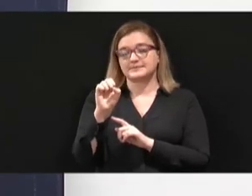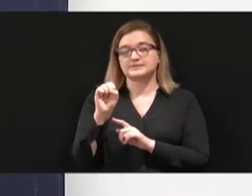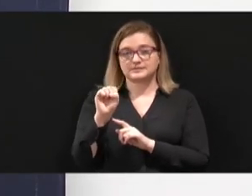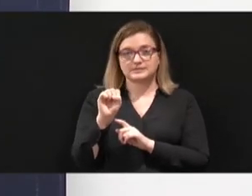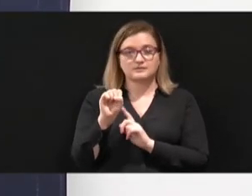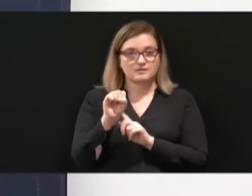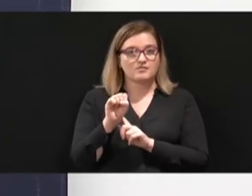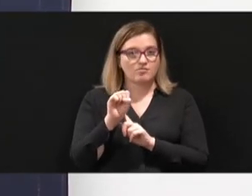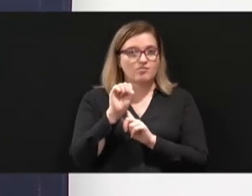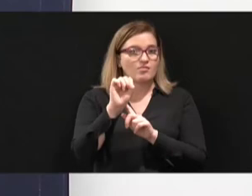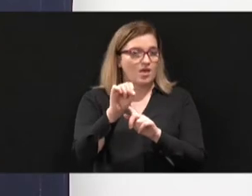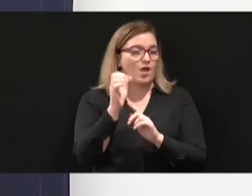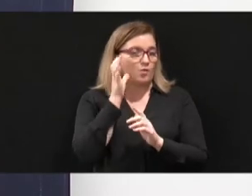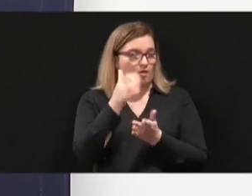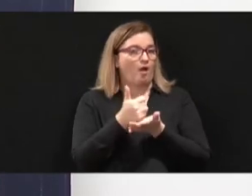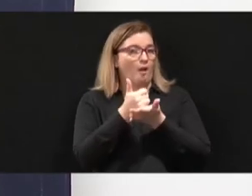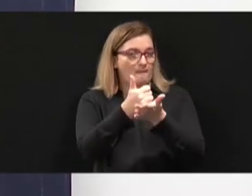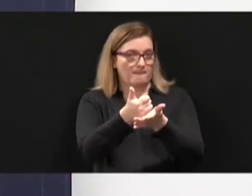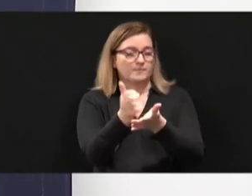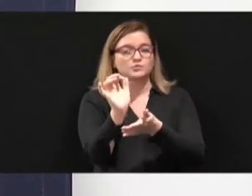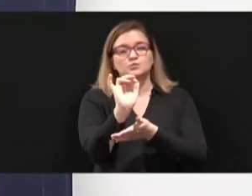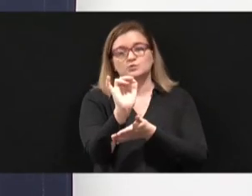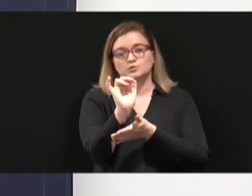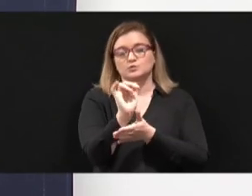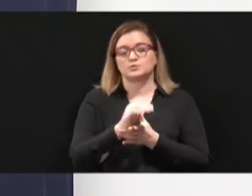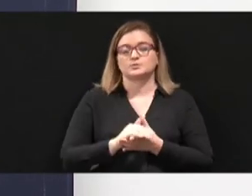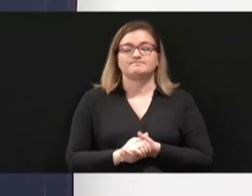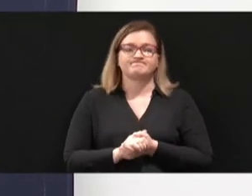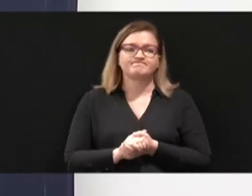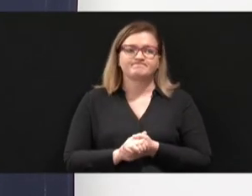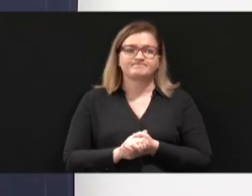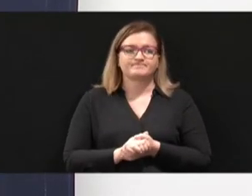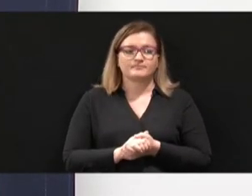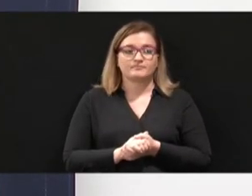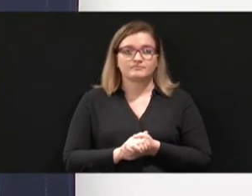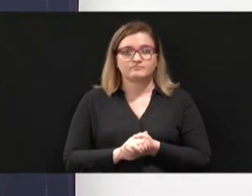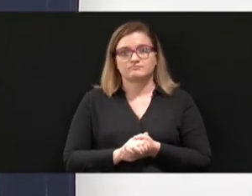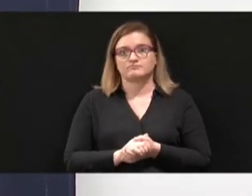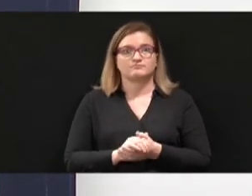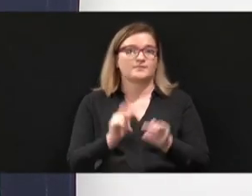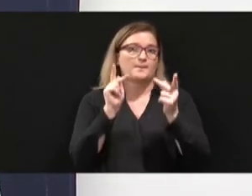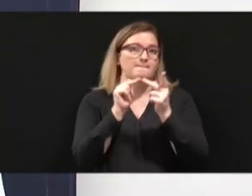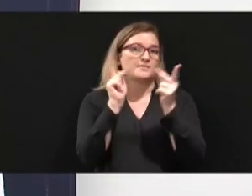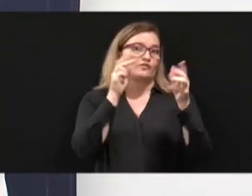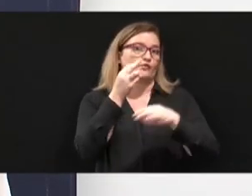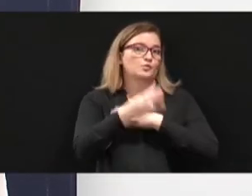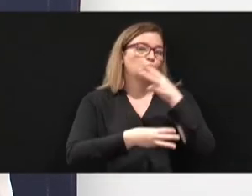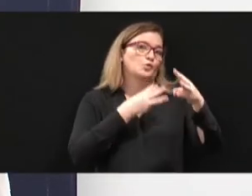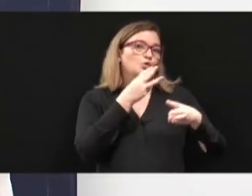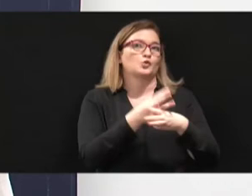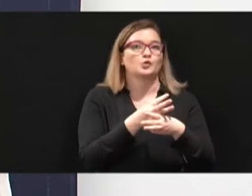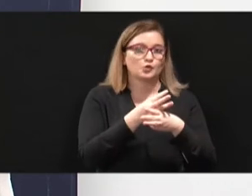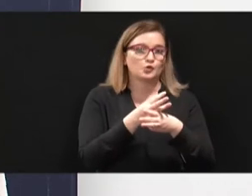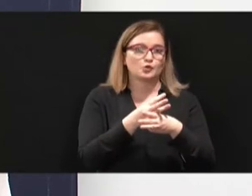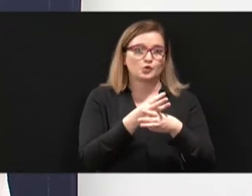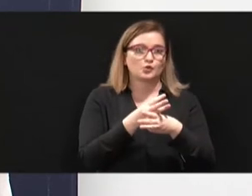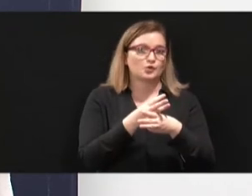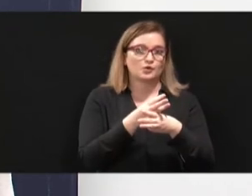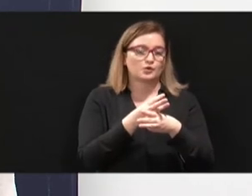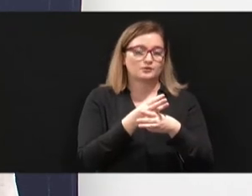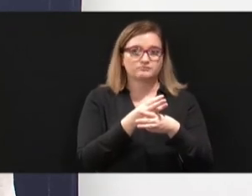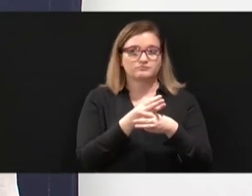And very importantly, I think particularly in the ideal world, it would be nice if across a grade